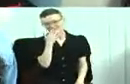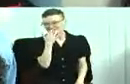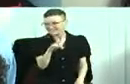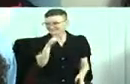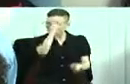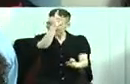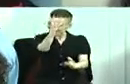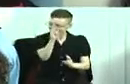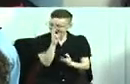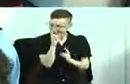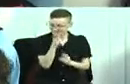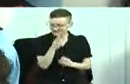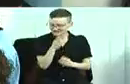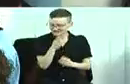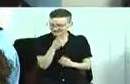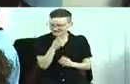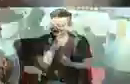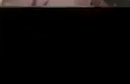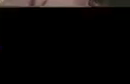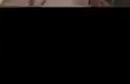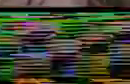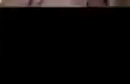honored